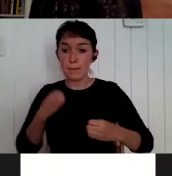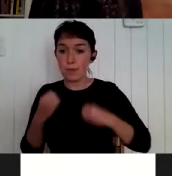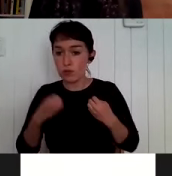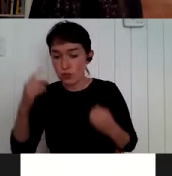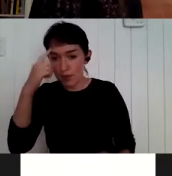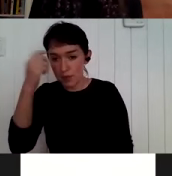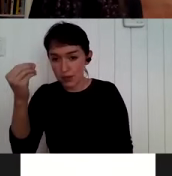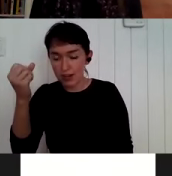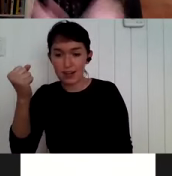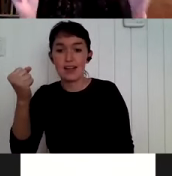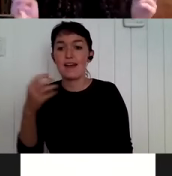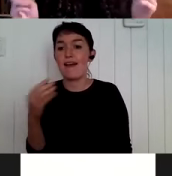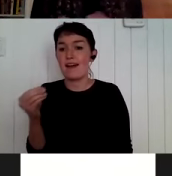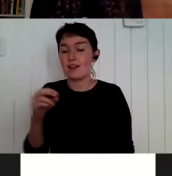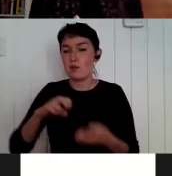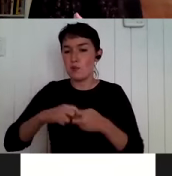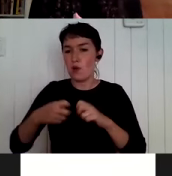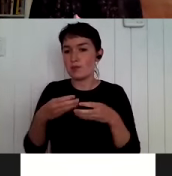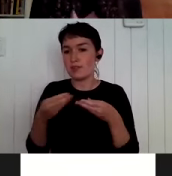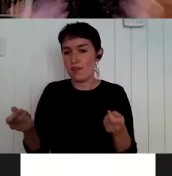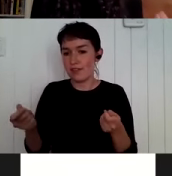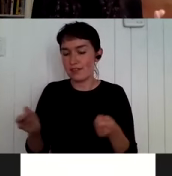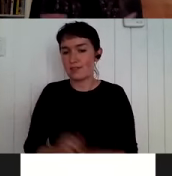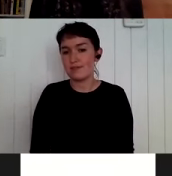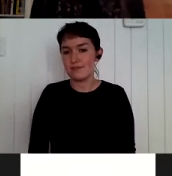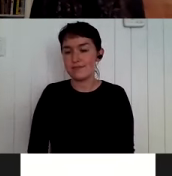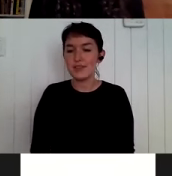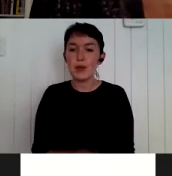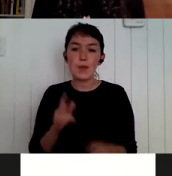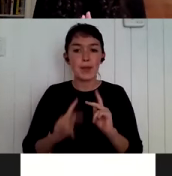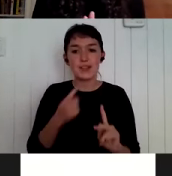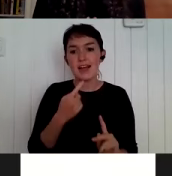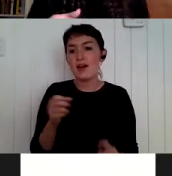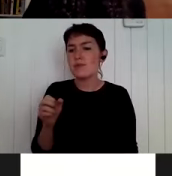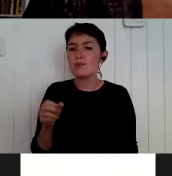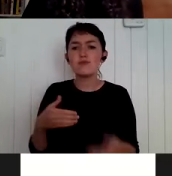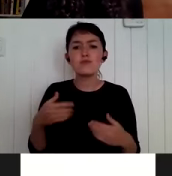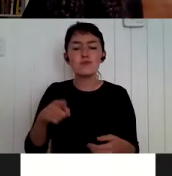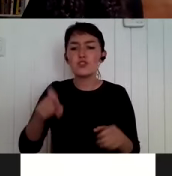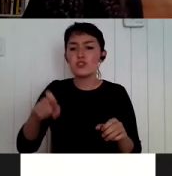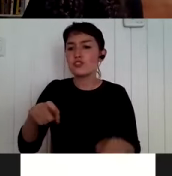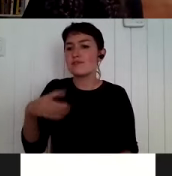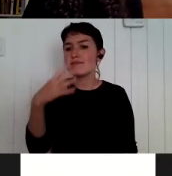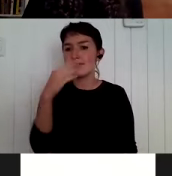that old adage that encouraged you to sleep on a problem, suggesting that might actually have some truth to it.